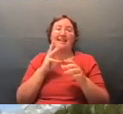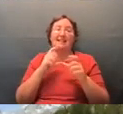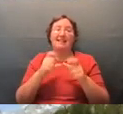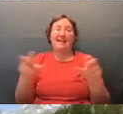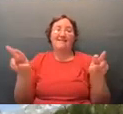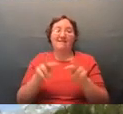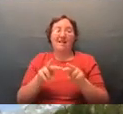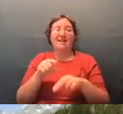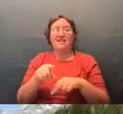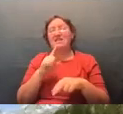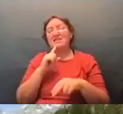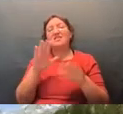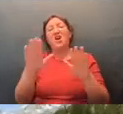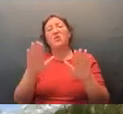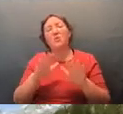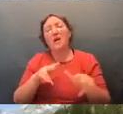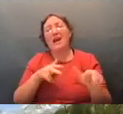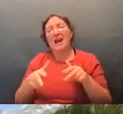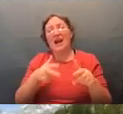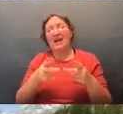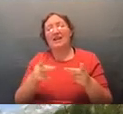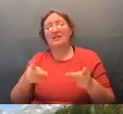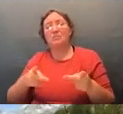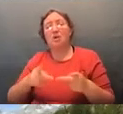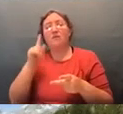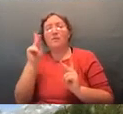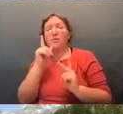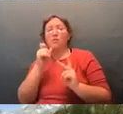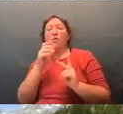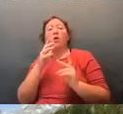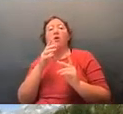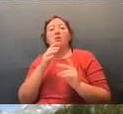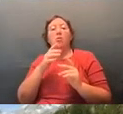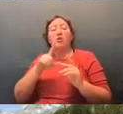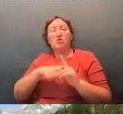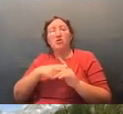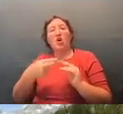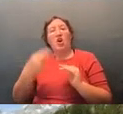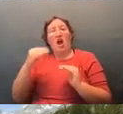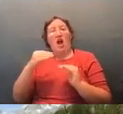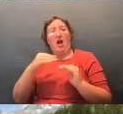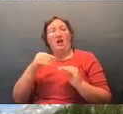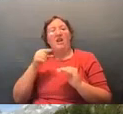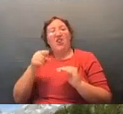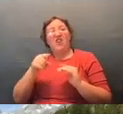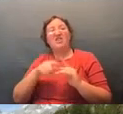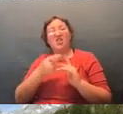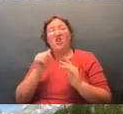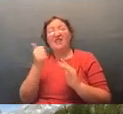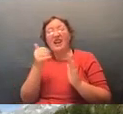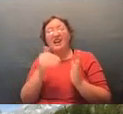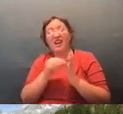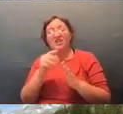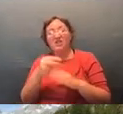a great hiking spot for people who want to start fairly high. So this trailhead starts at 10,000